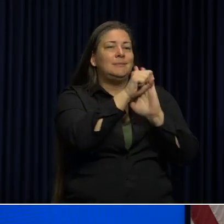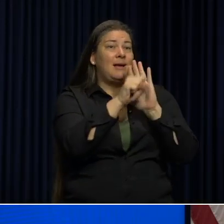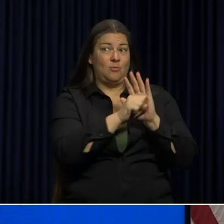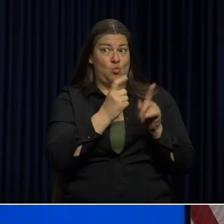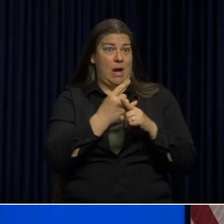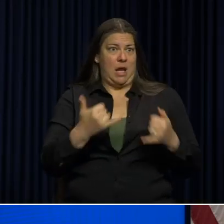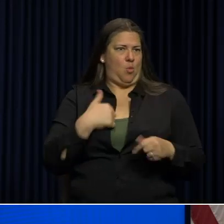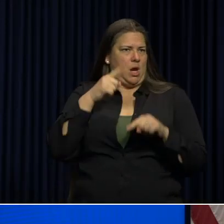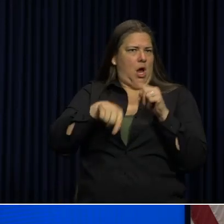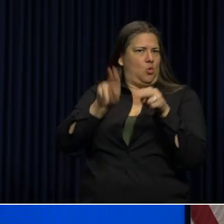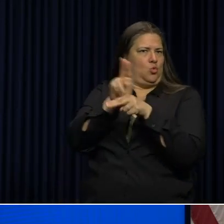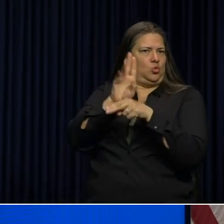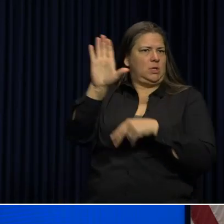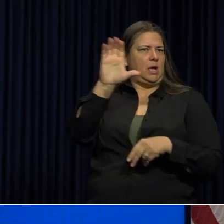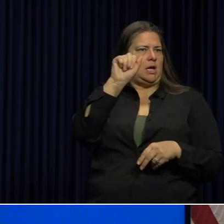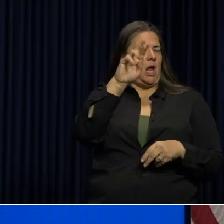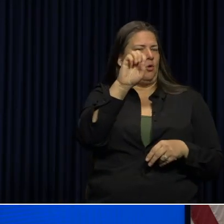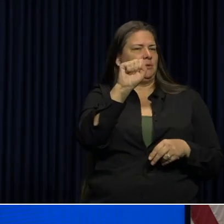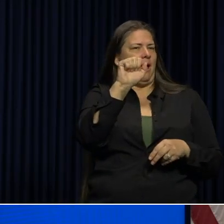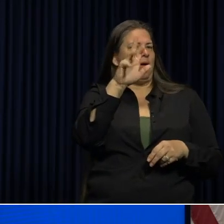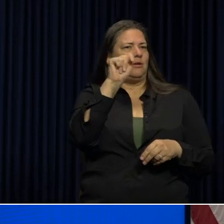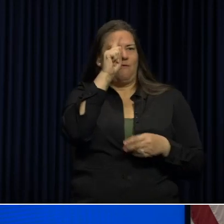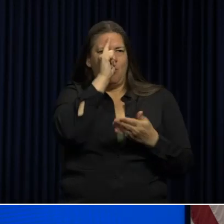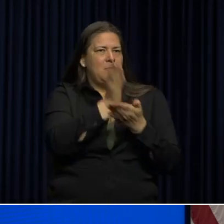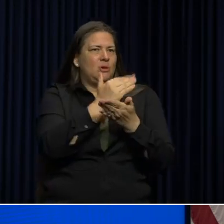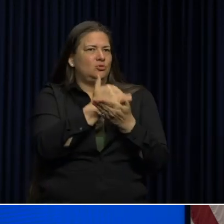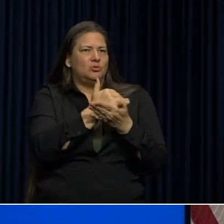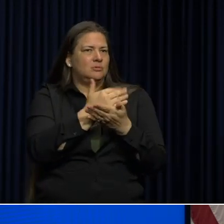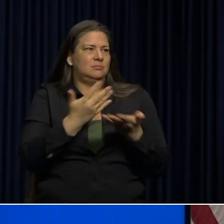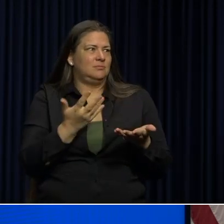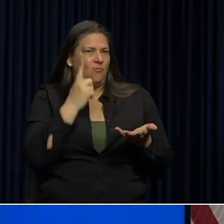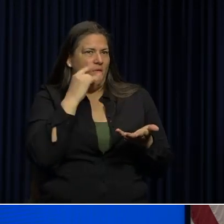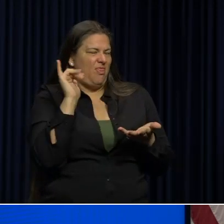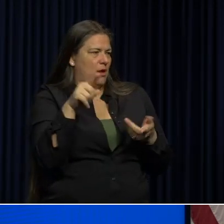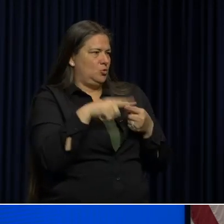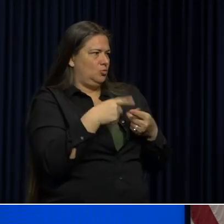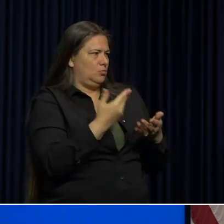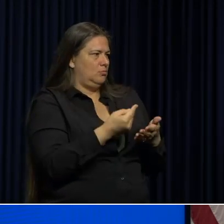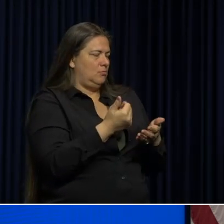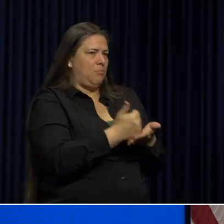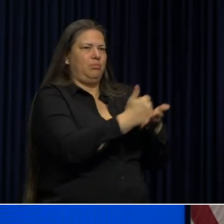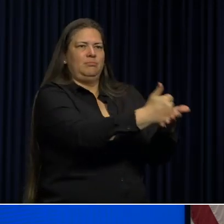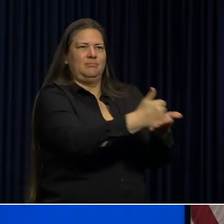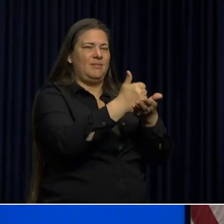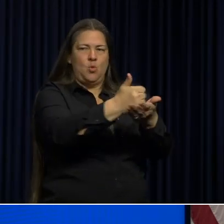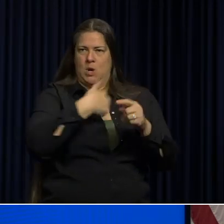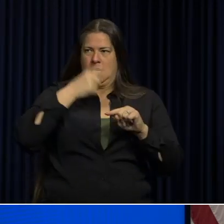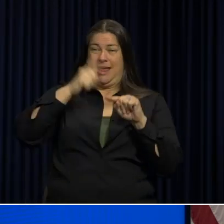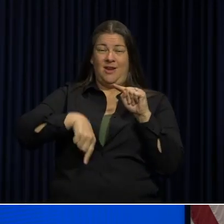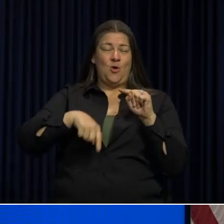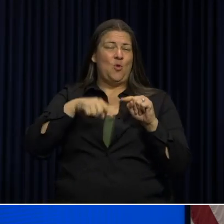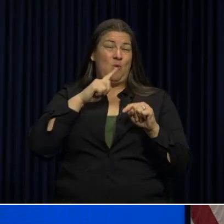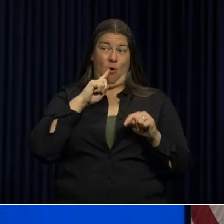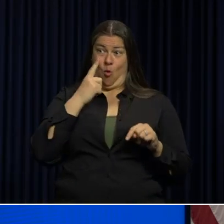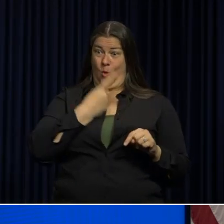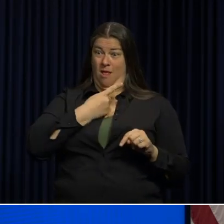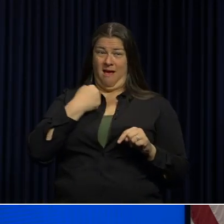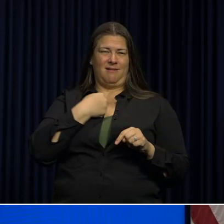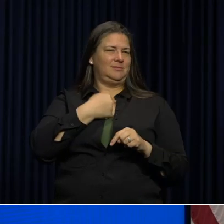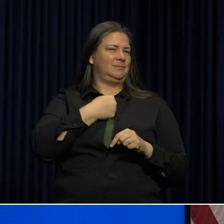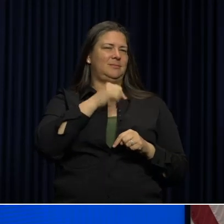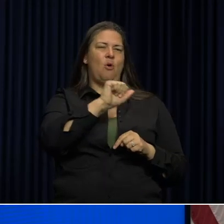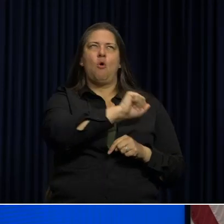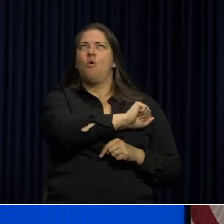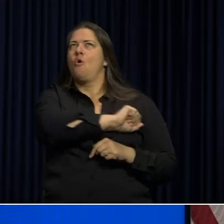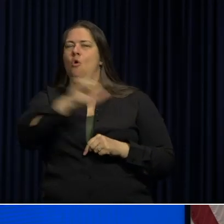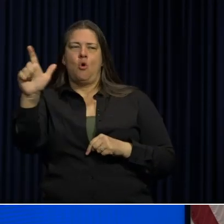CARES Act money for budgetary relief. And it's not just a problem for us, it's for every city and county in